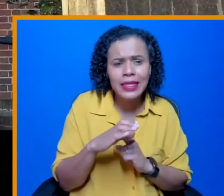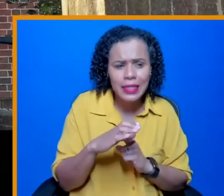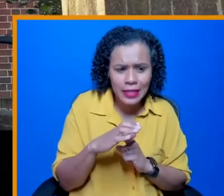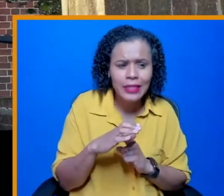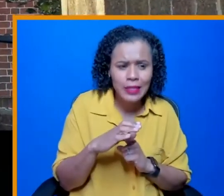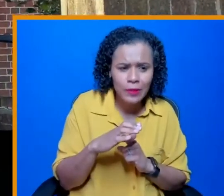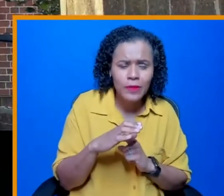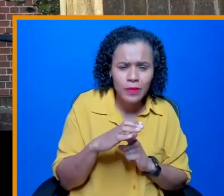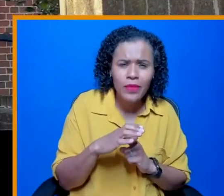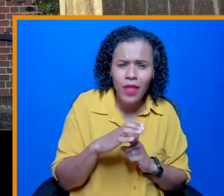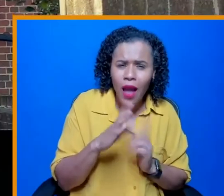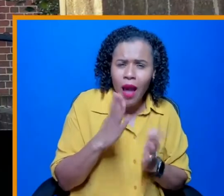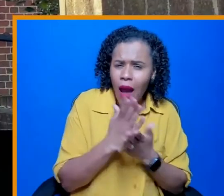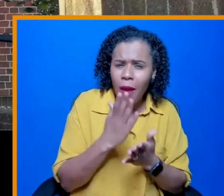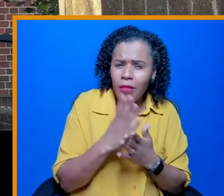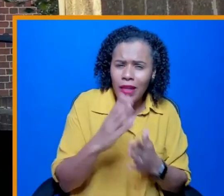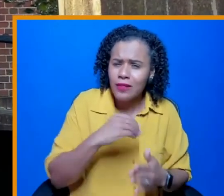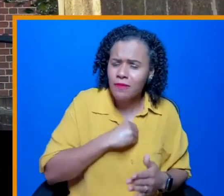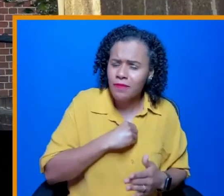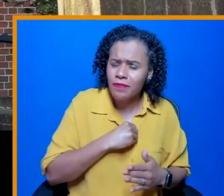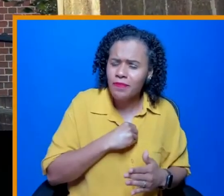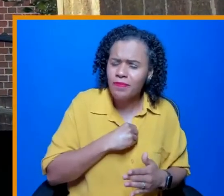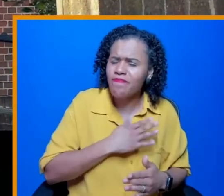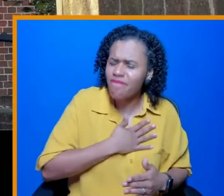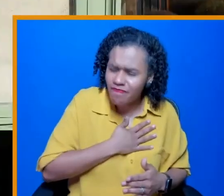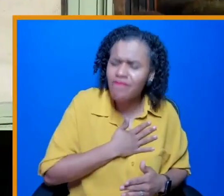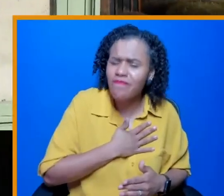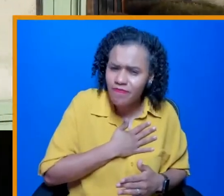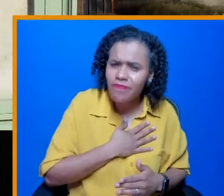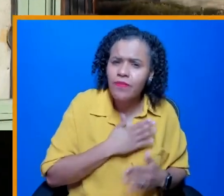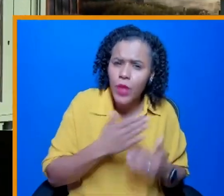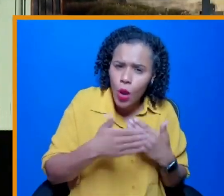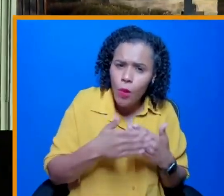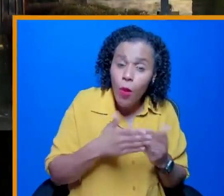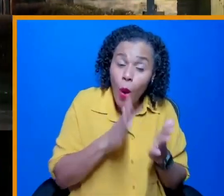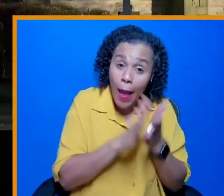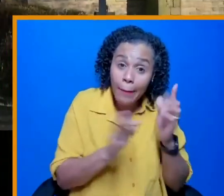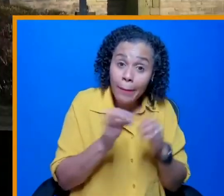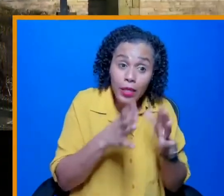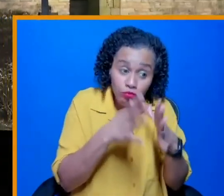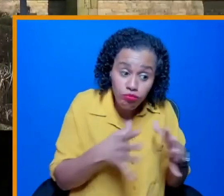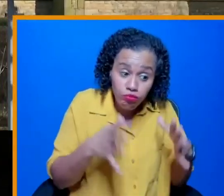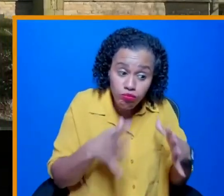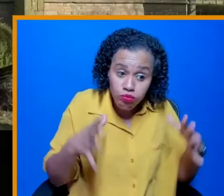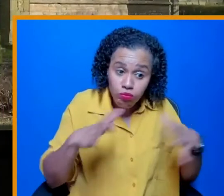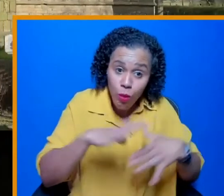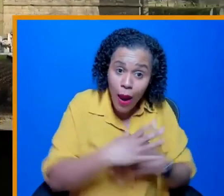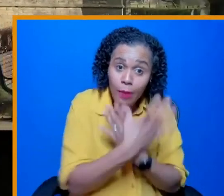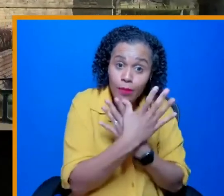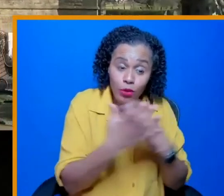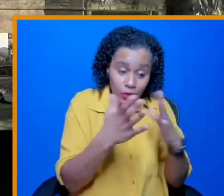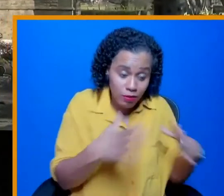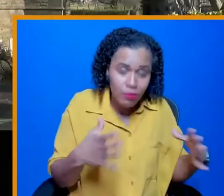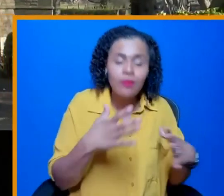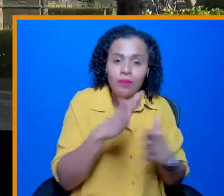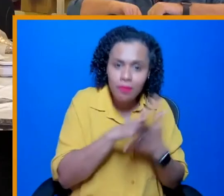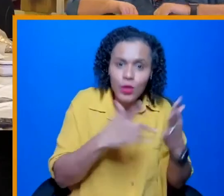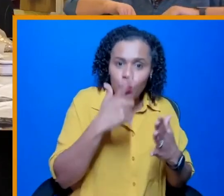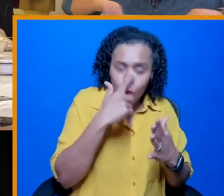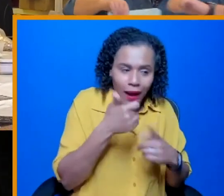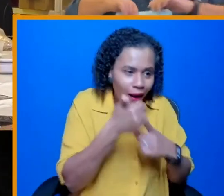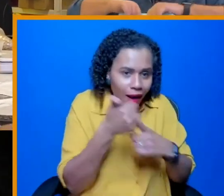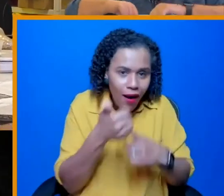at the heart of everything we do. And electing more Liberal Democrat councillors will allow us to help many more communities.